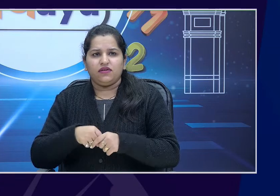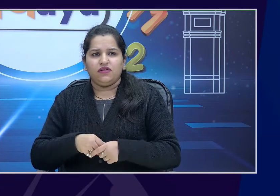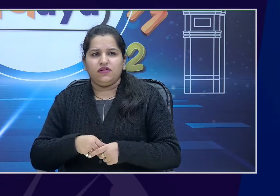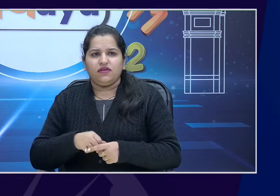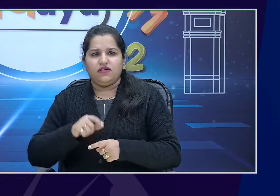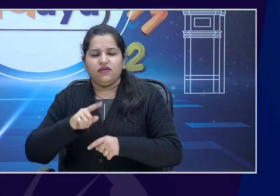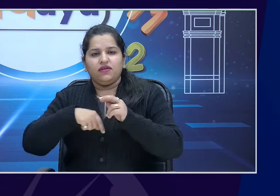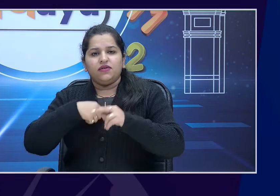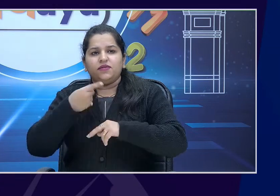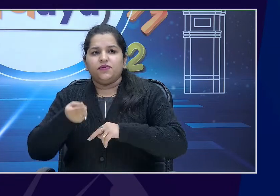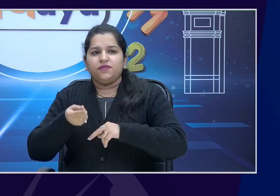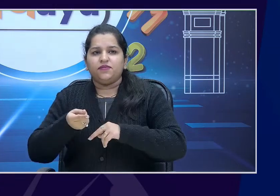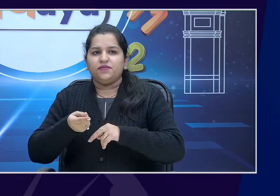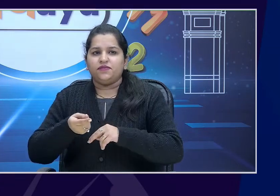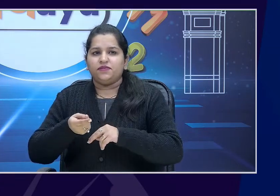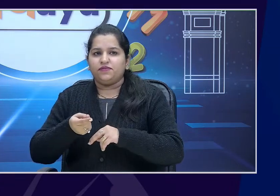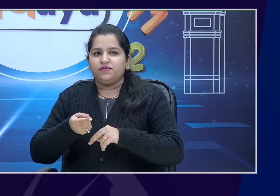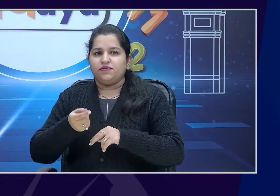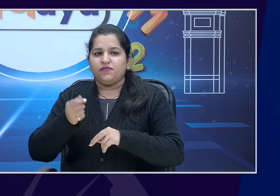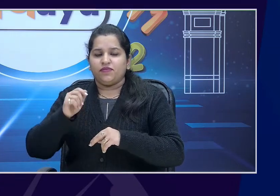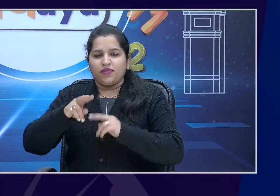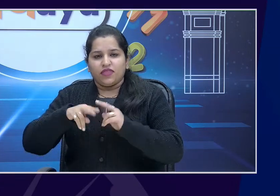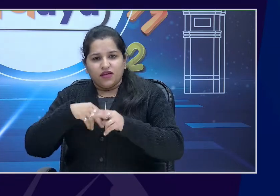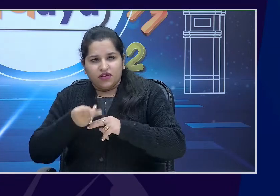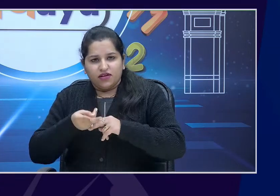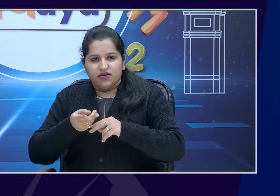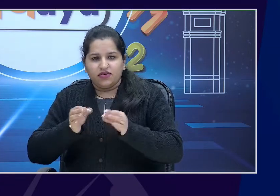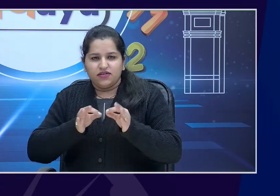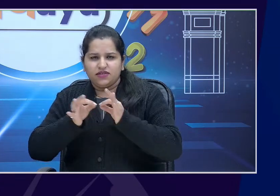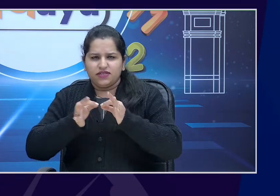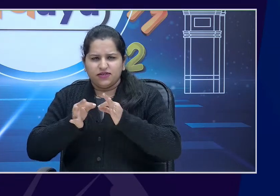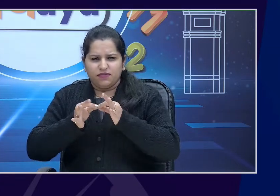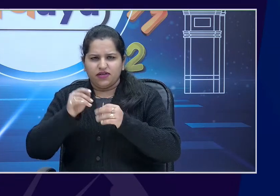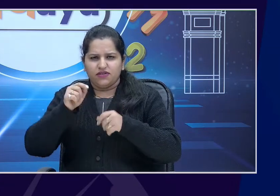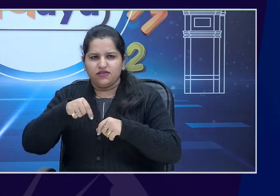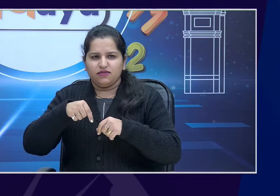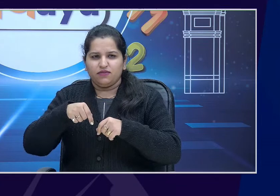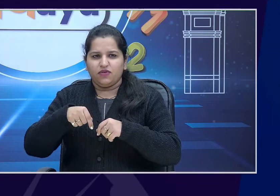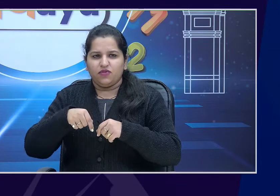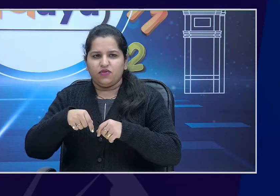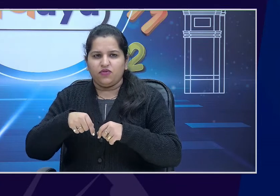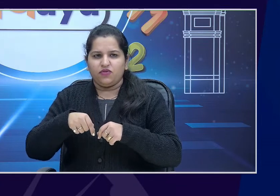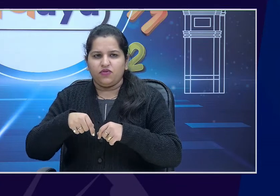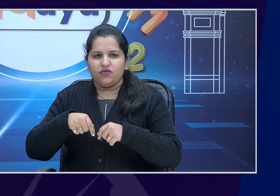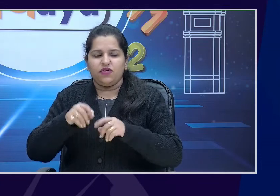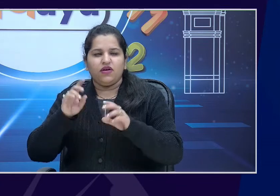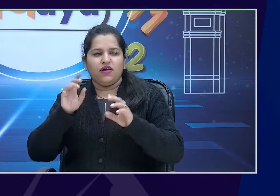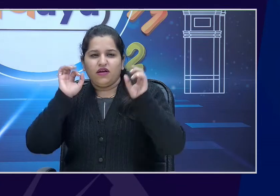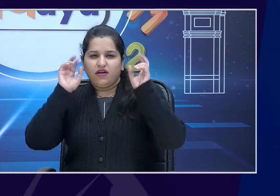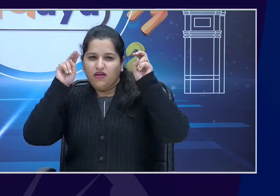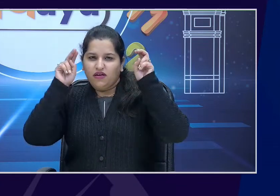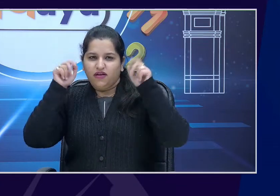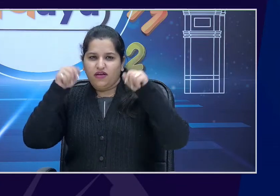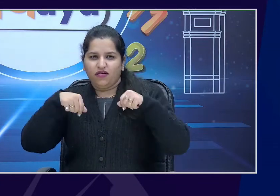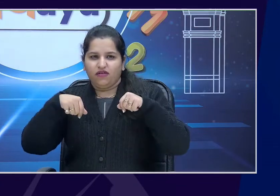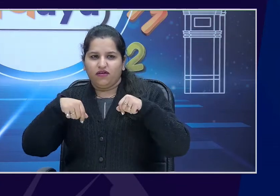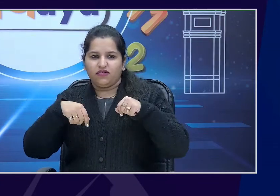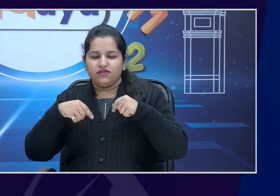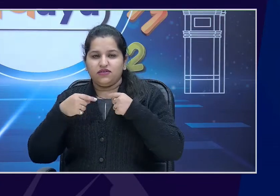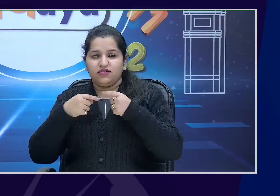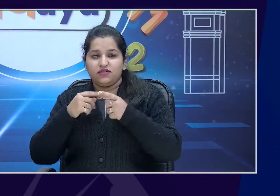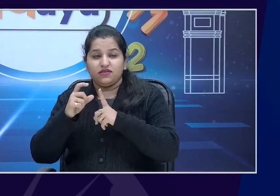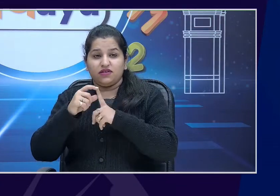So here in Anne's diary, she explains about her the interesting part of, that is the only thing I want